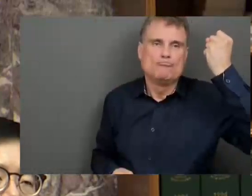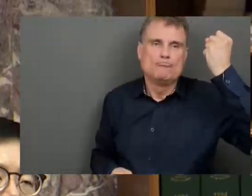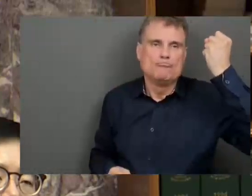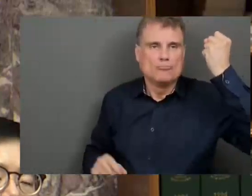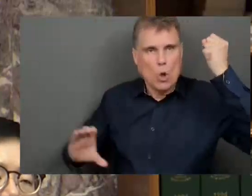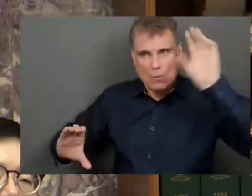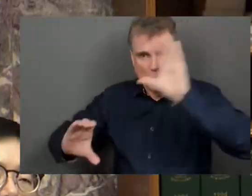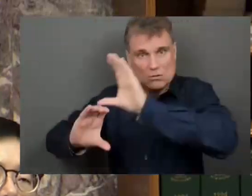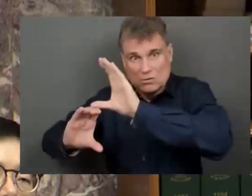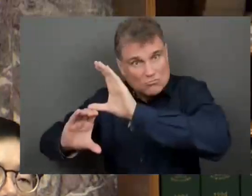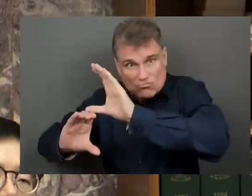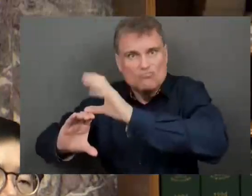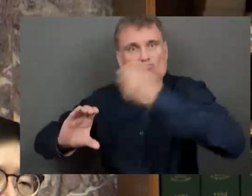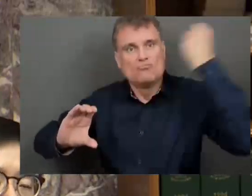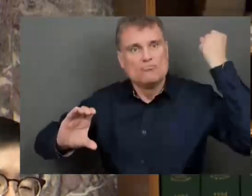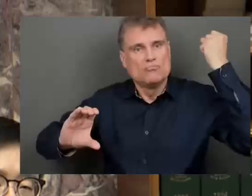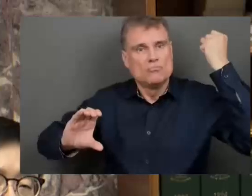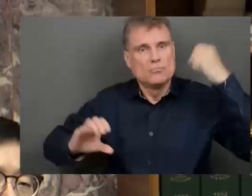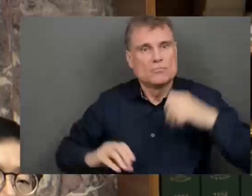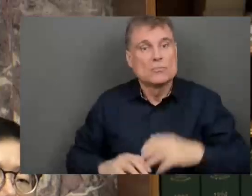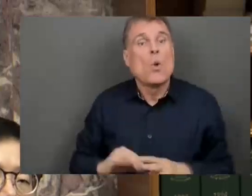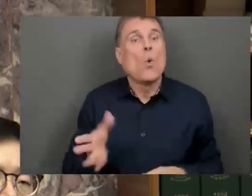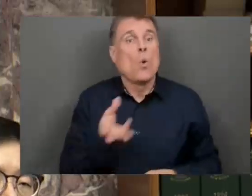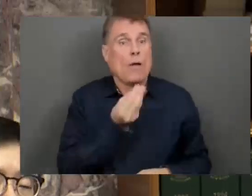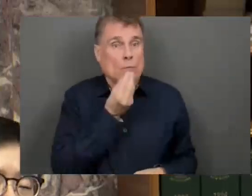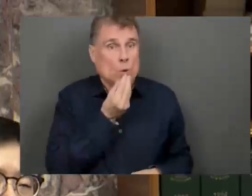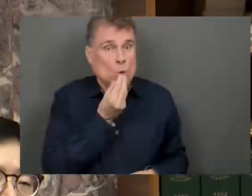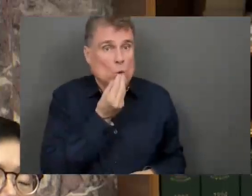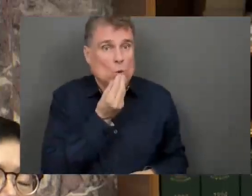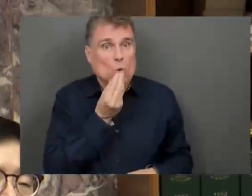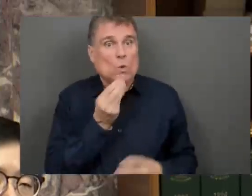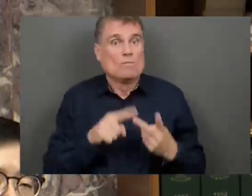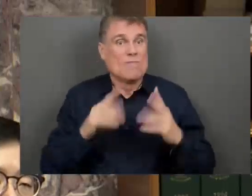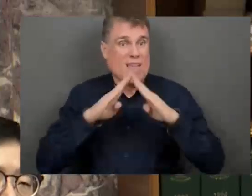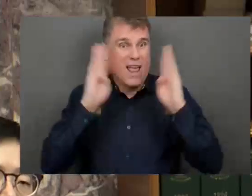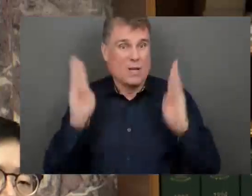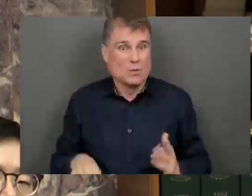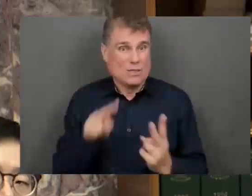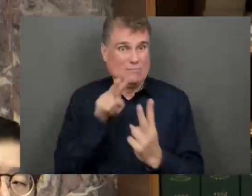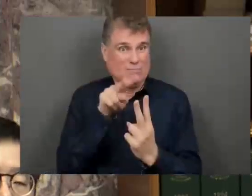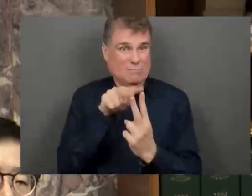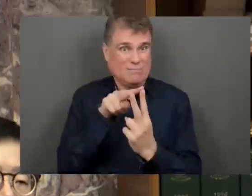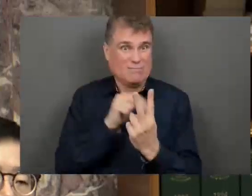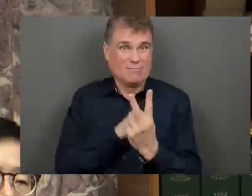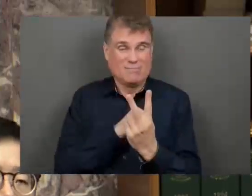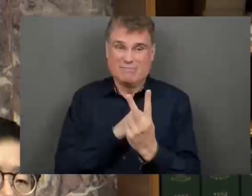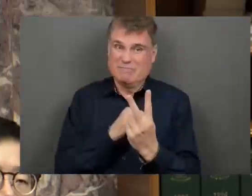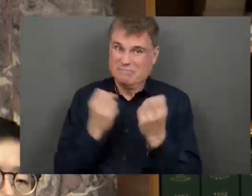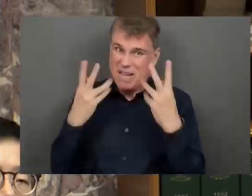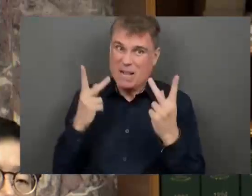food insecurity and housing has become unaffordable. Question, member.